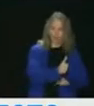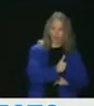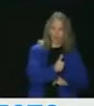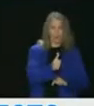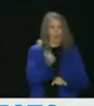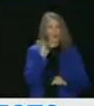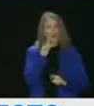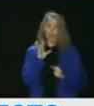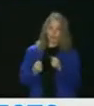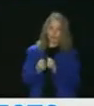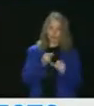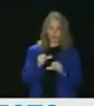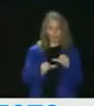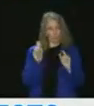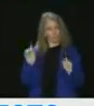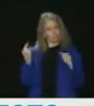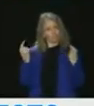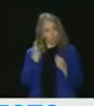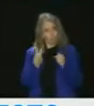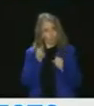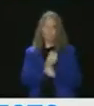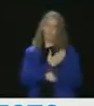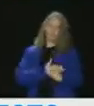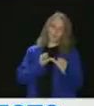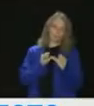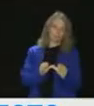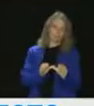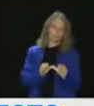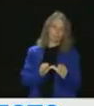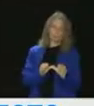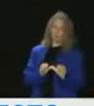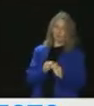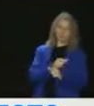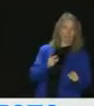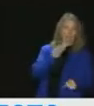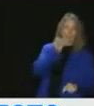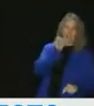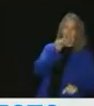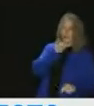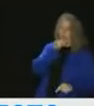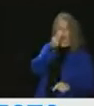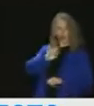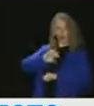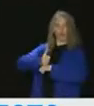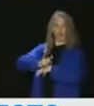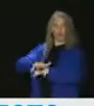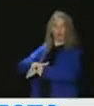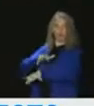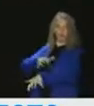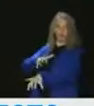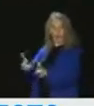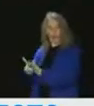It's never the time to hurt our economy and fellow Canadians with illegal blockades, but